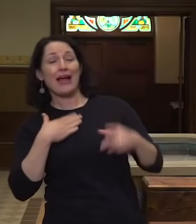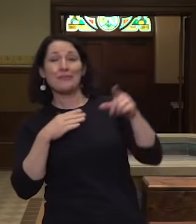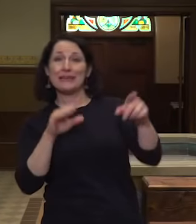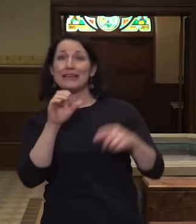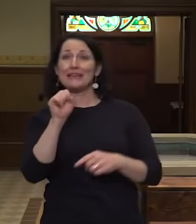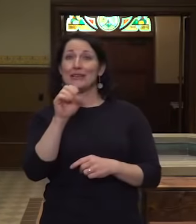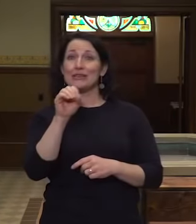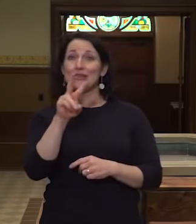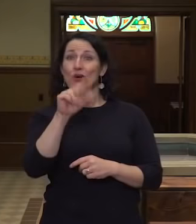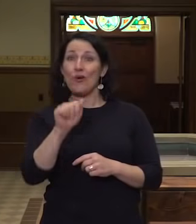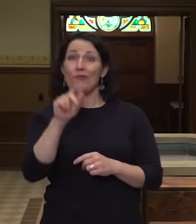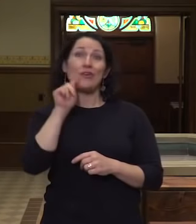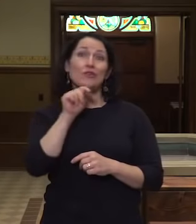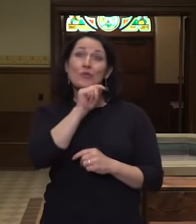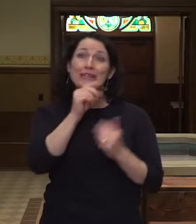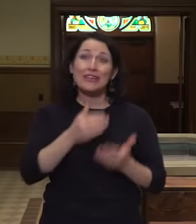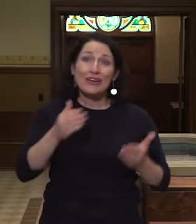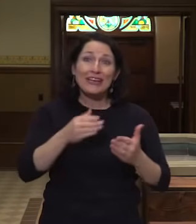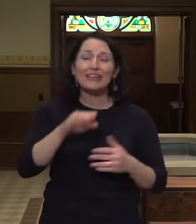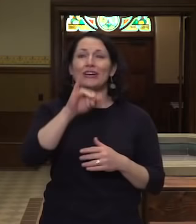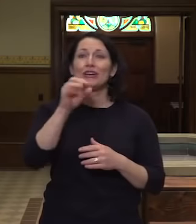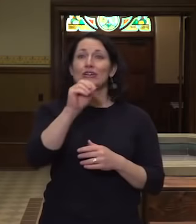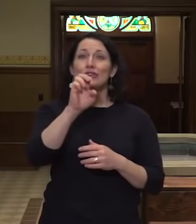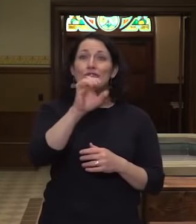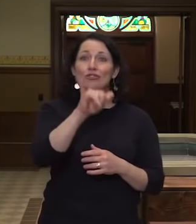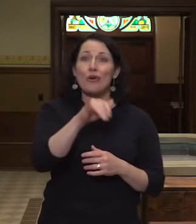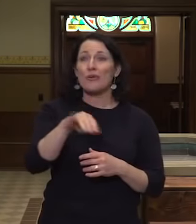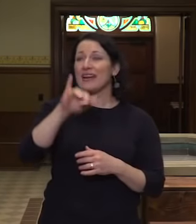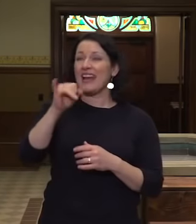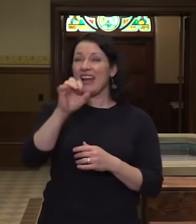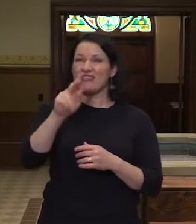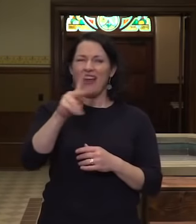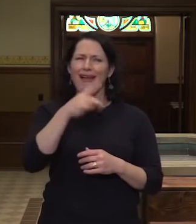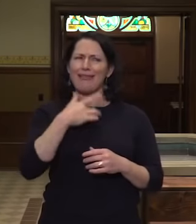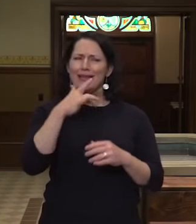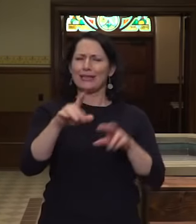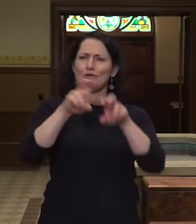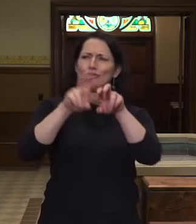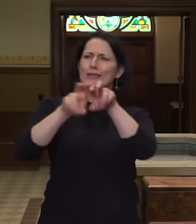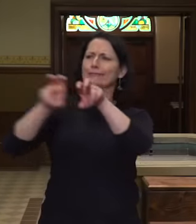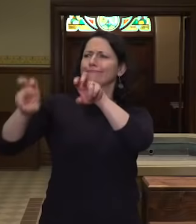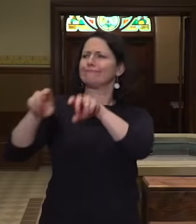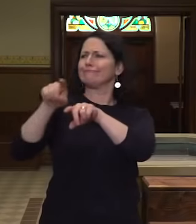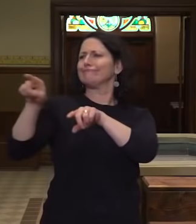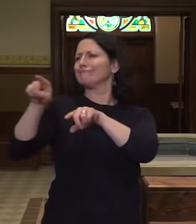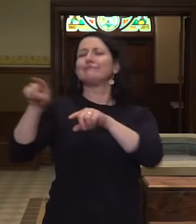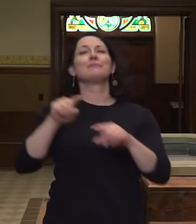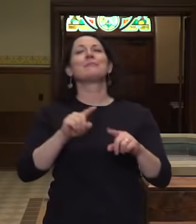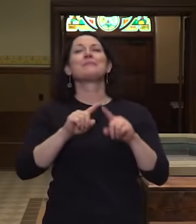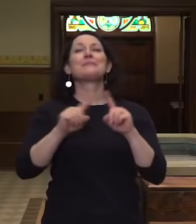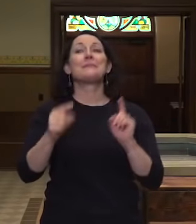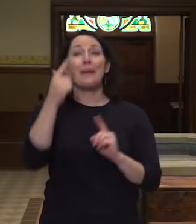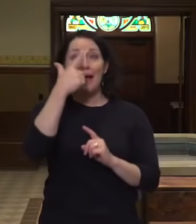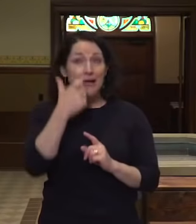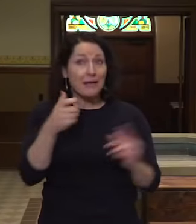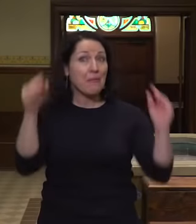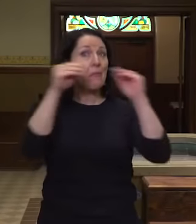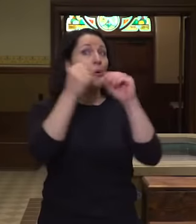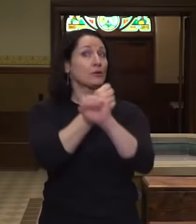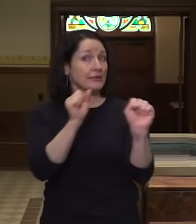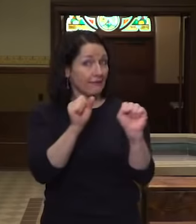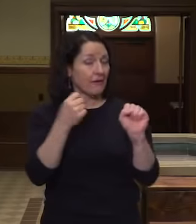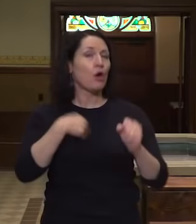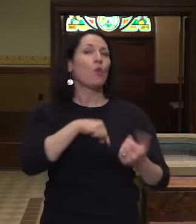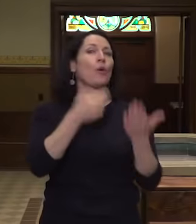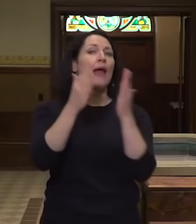Joey and Jack, and they're usually sitting right over there by the choir, but because it's safer, we've asked them to